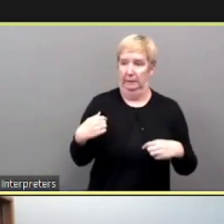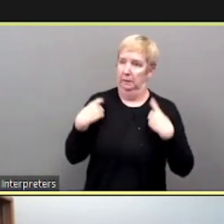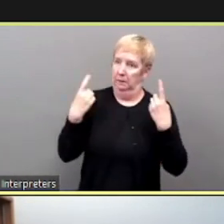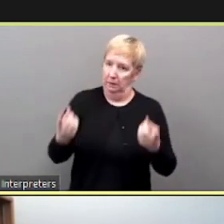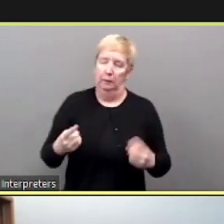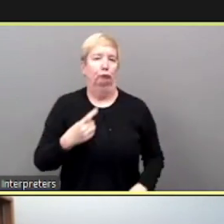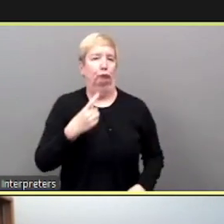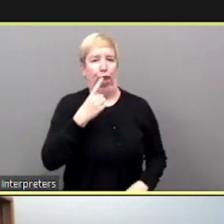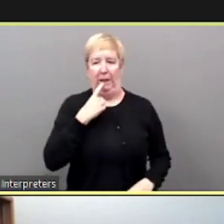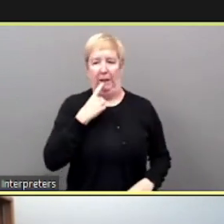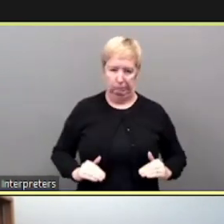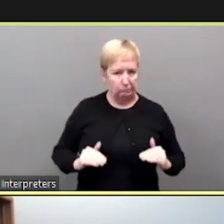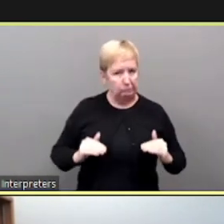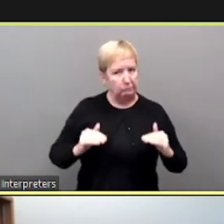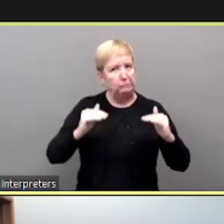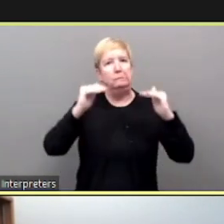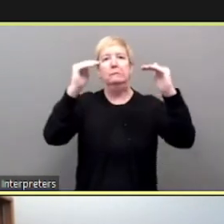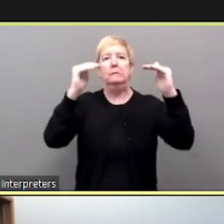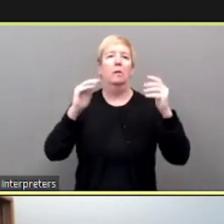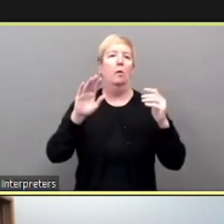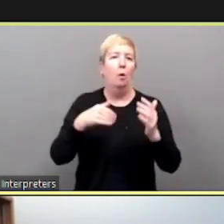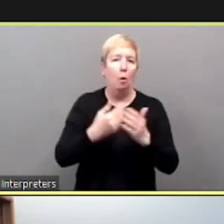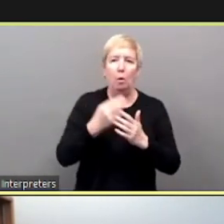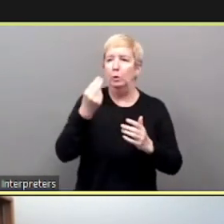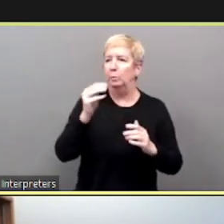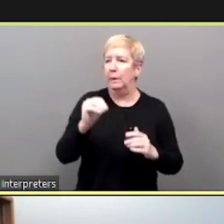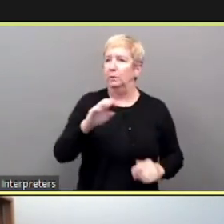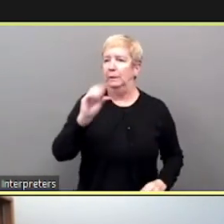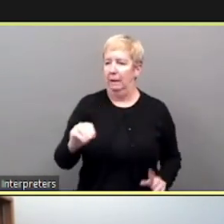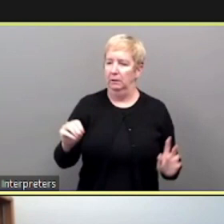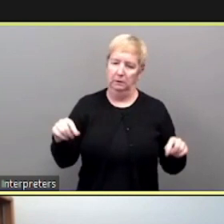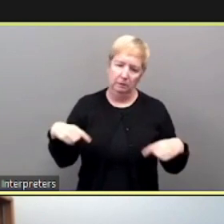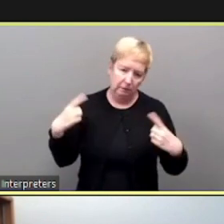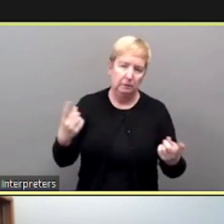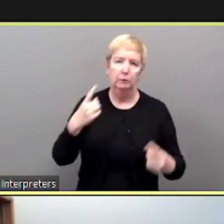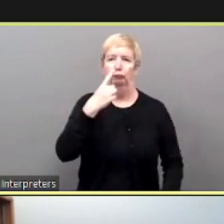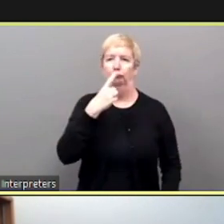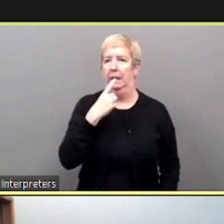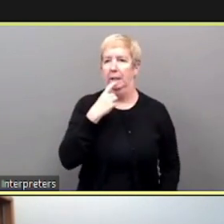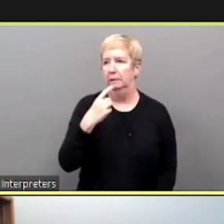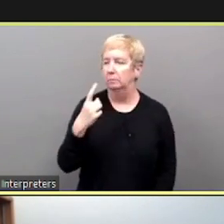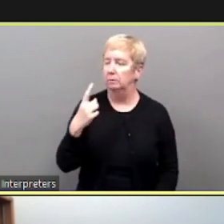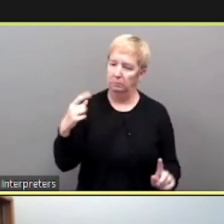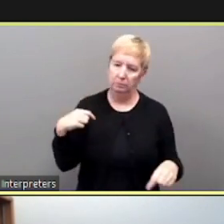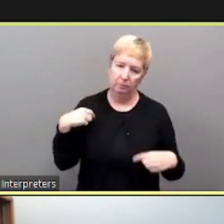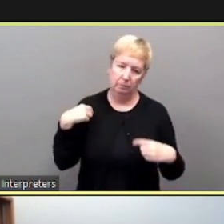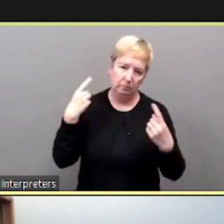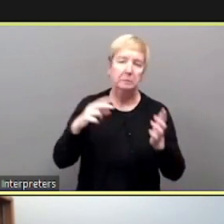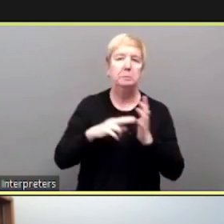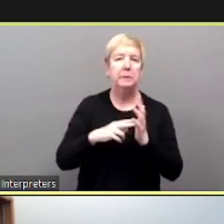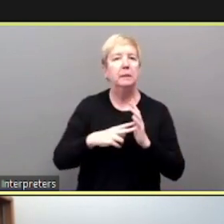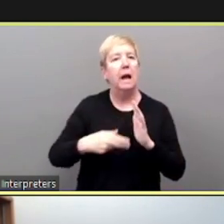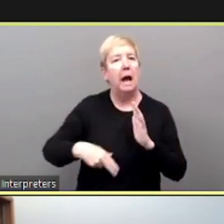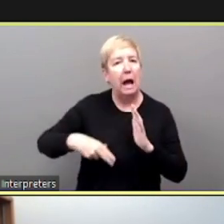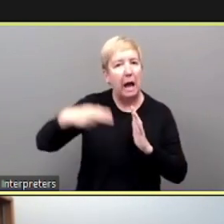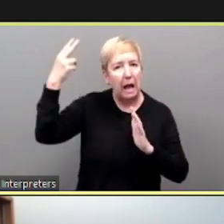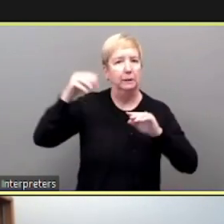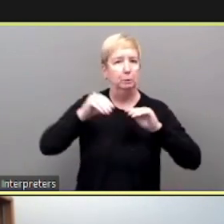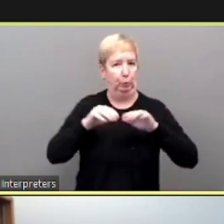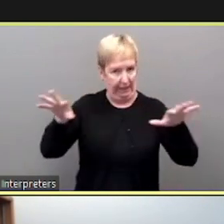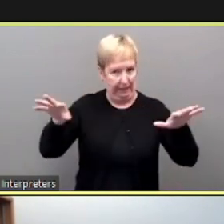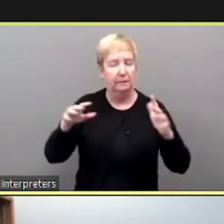across New Mexico, all New Mexico counties had been red, which equated to high levels of